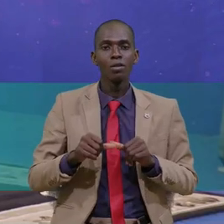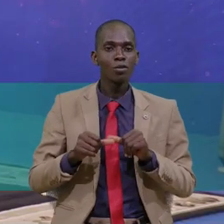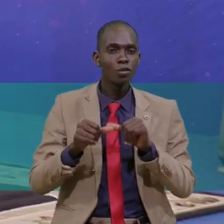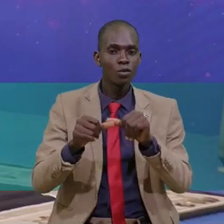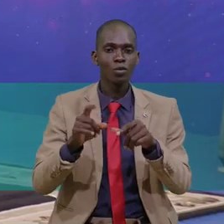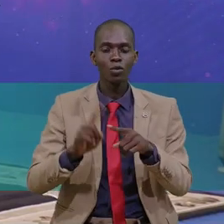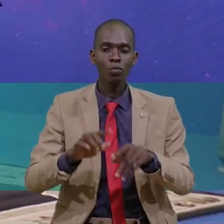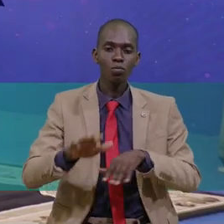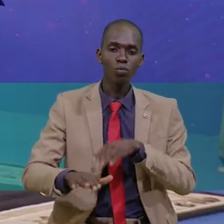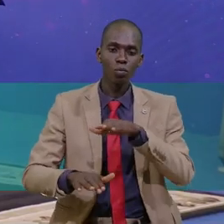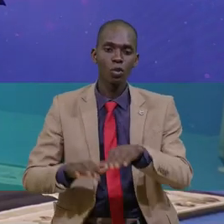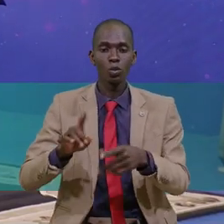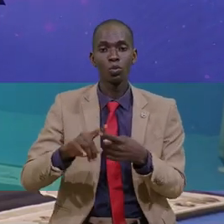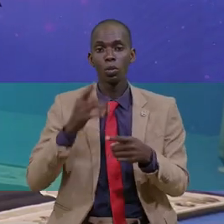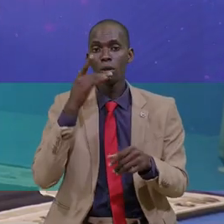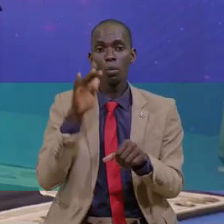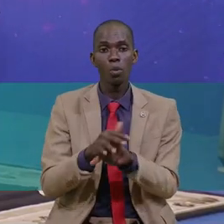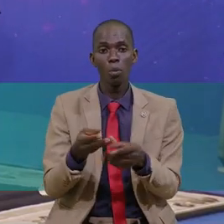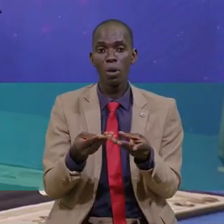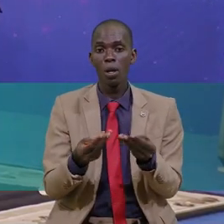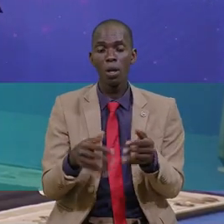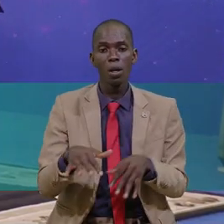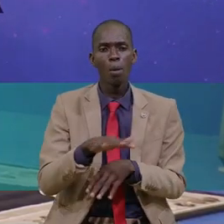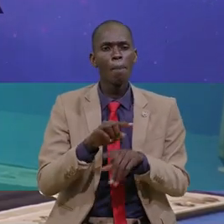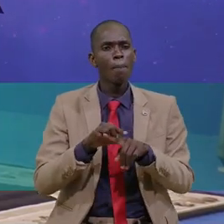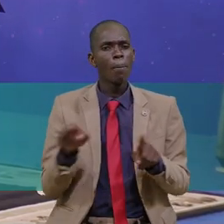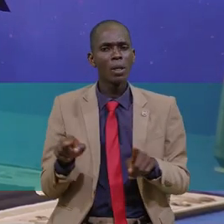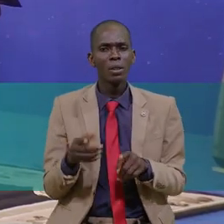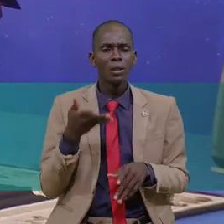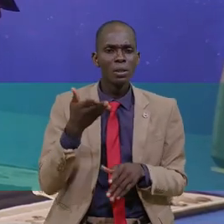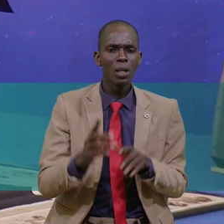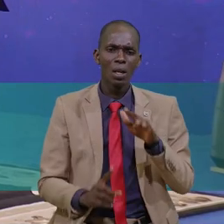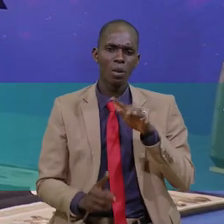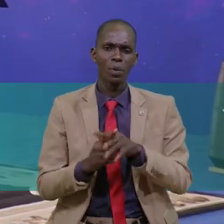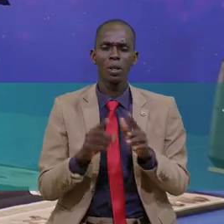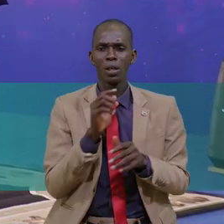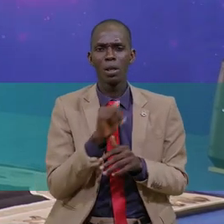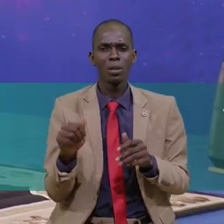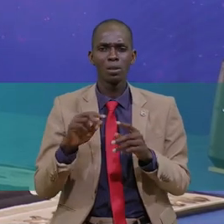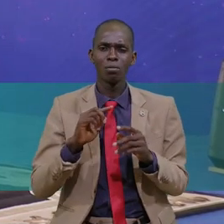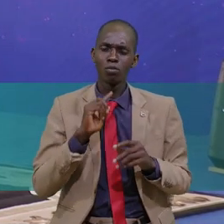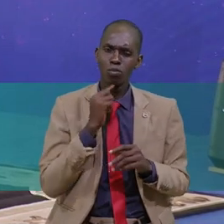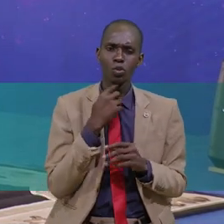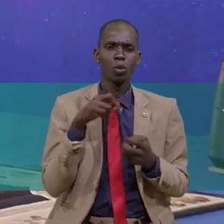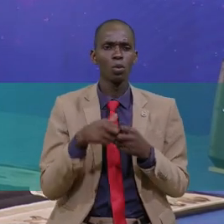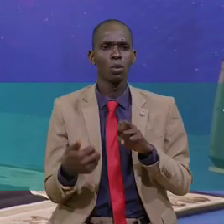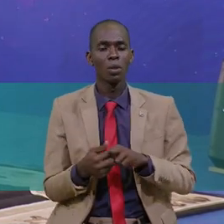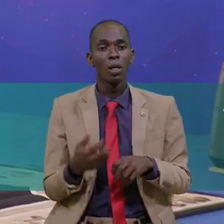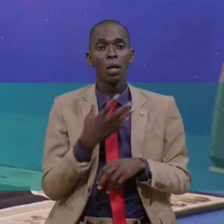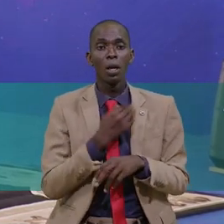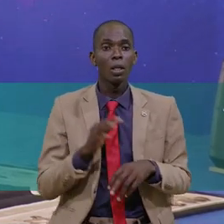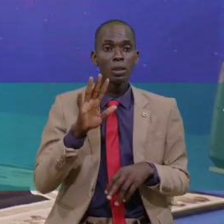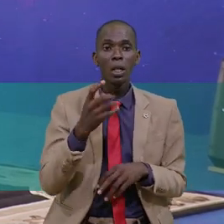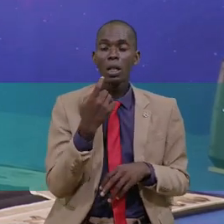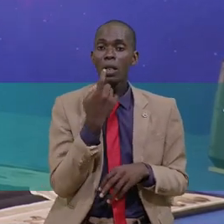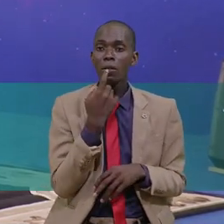land. But they had a gloomy situation. Their tongue was not aligned